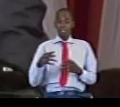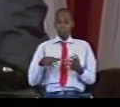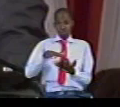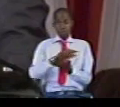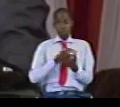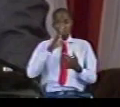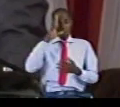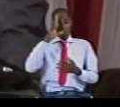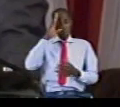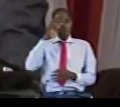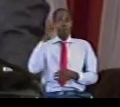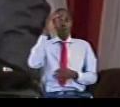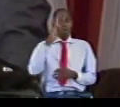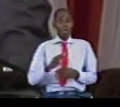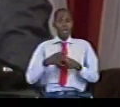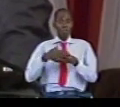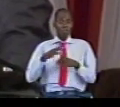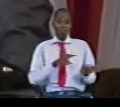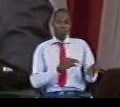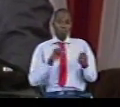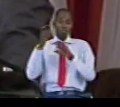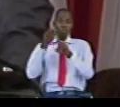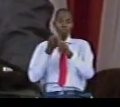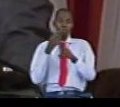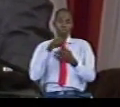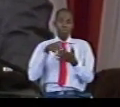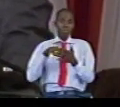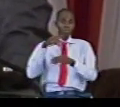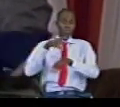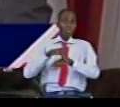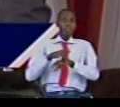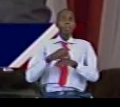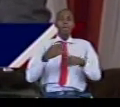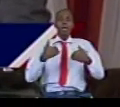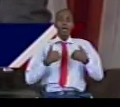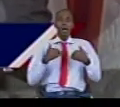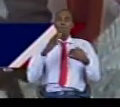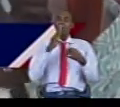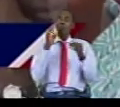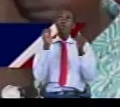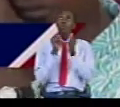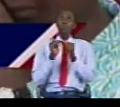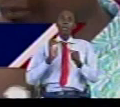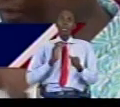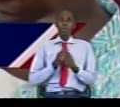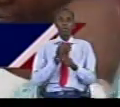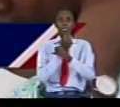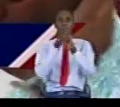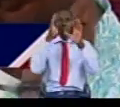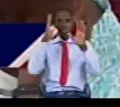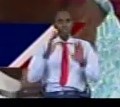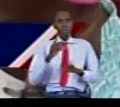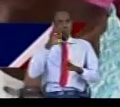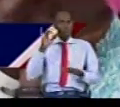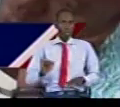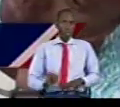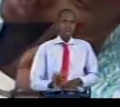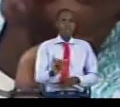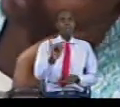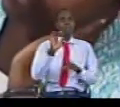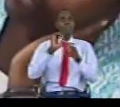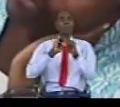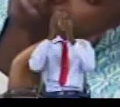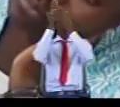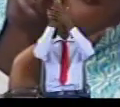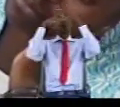from this world, they went to live with our Redeemer forever in heaven. Heaven is the